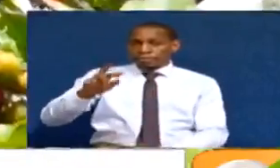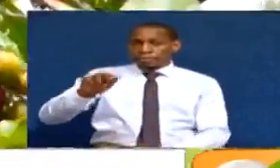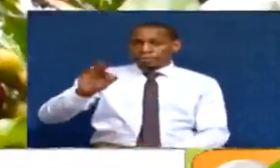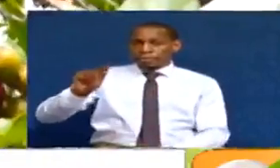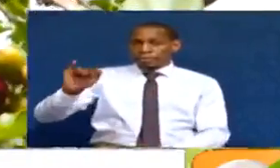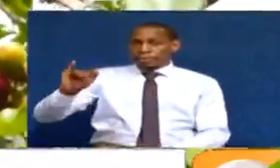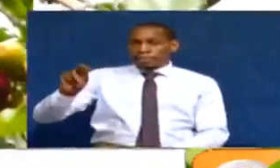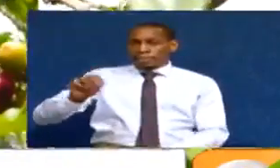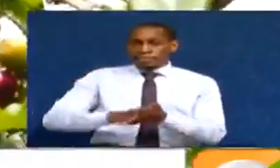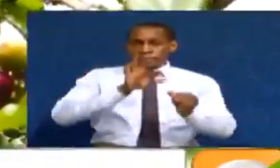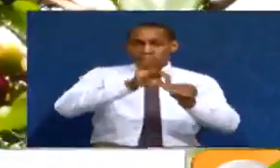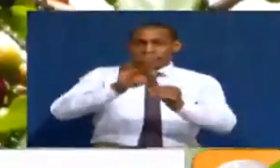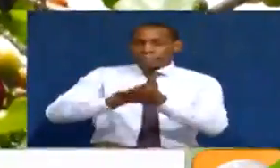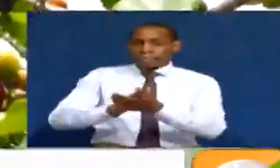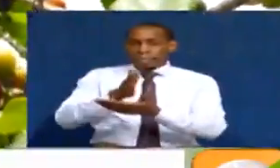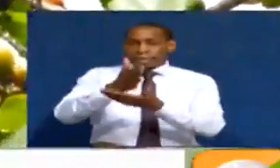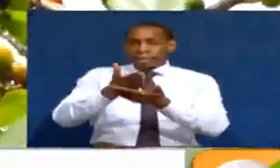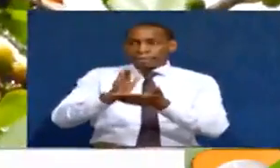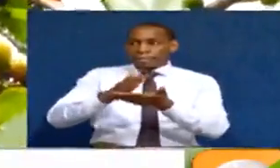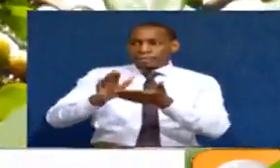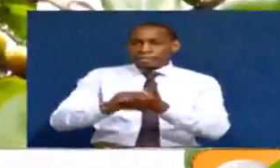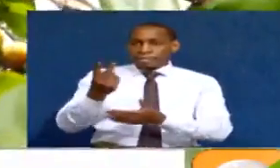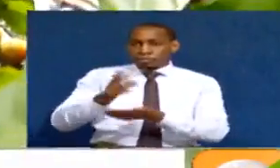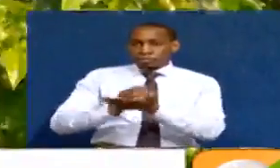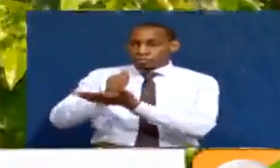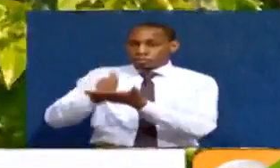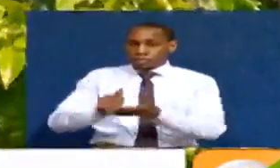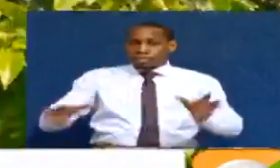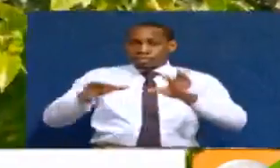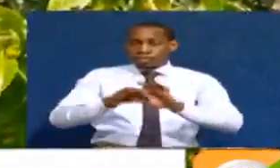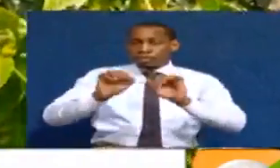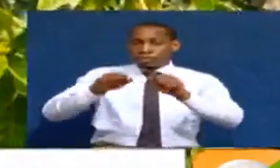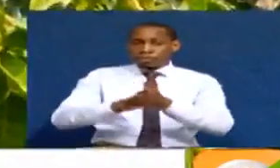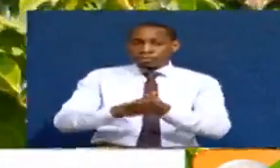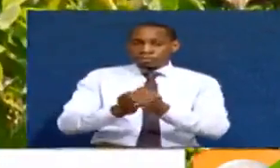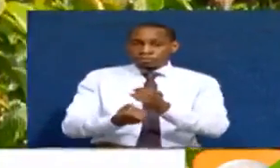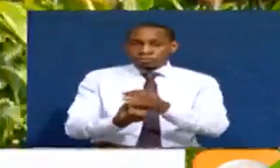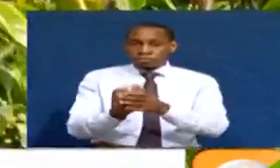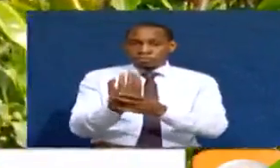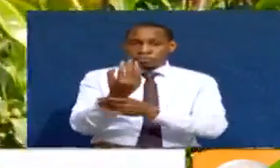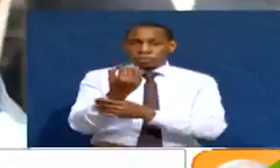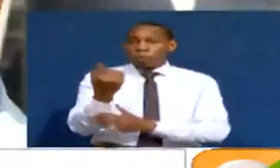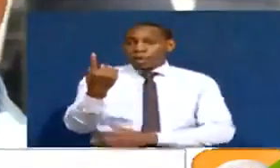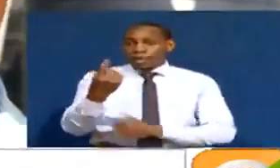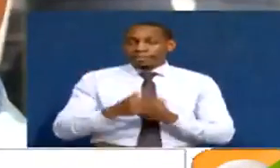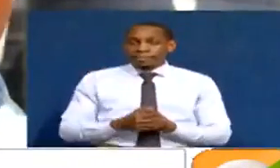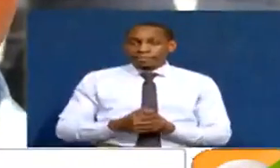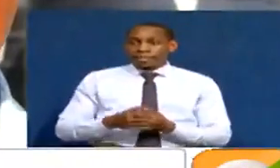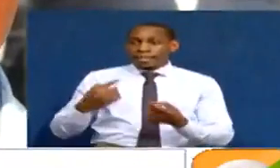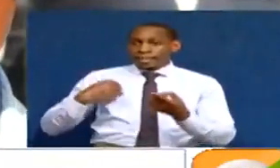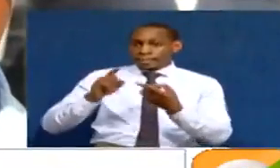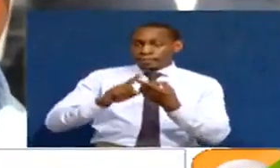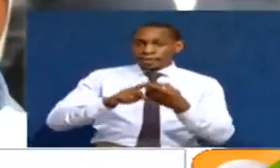of plant propagation where parts from two or more plants are joined so that they appear to grow as a single plant. Kwanza